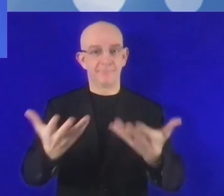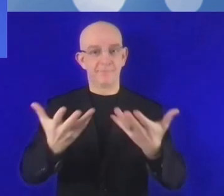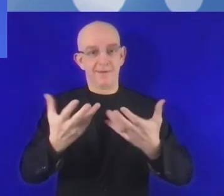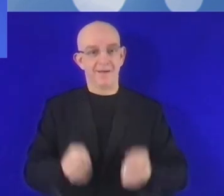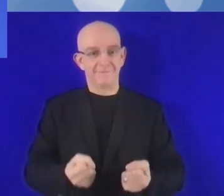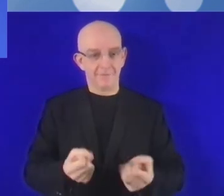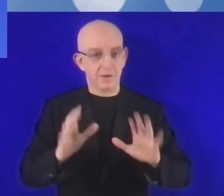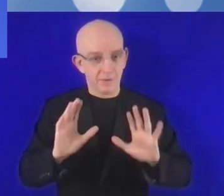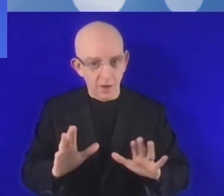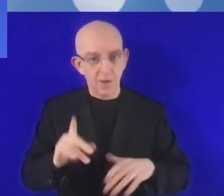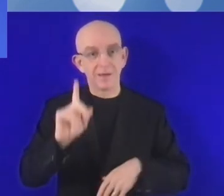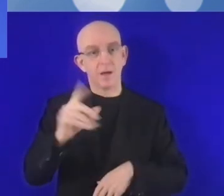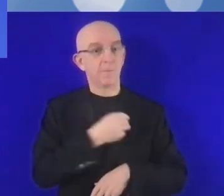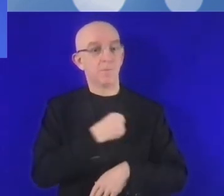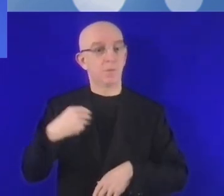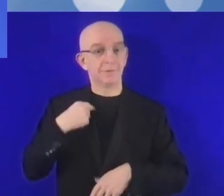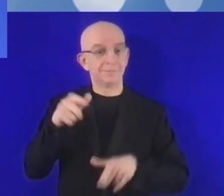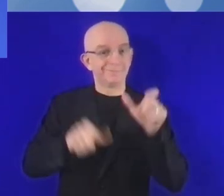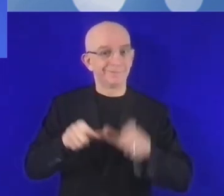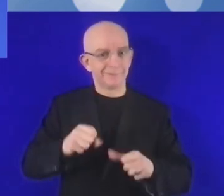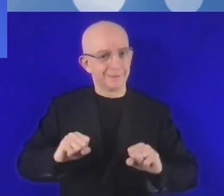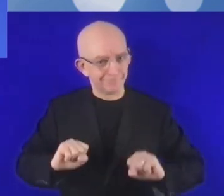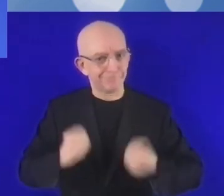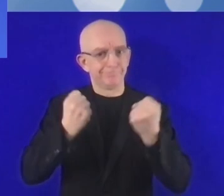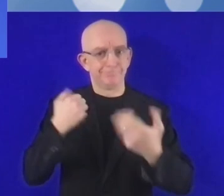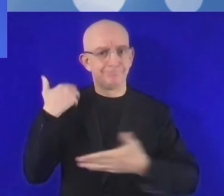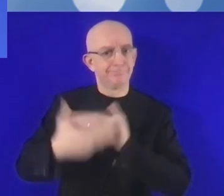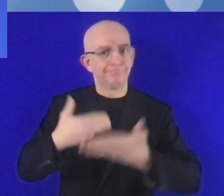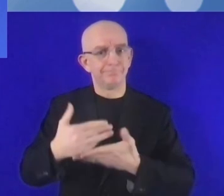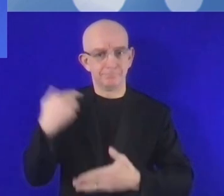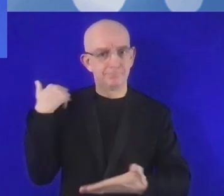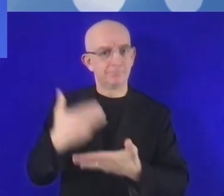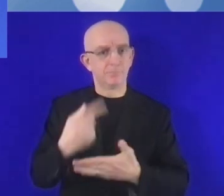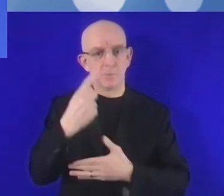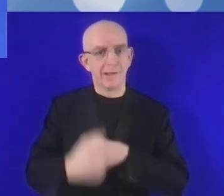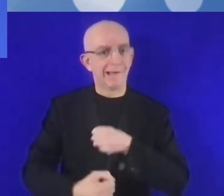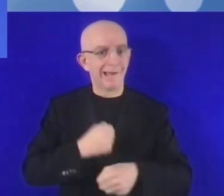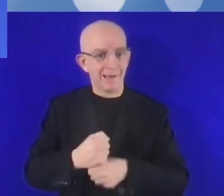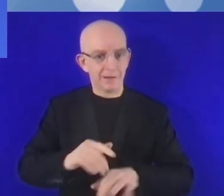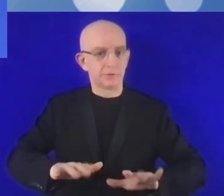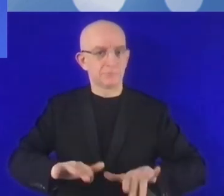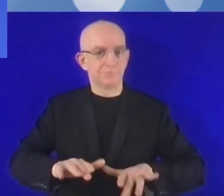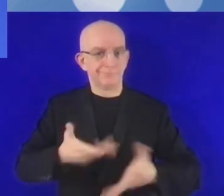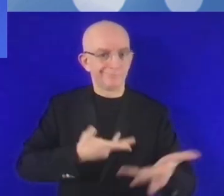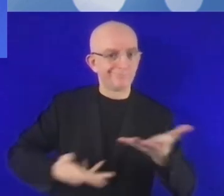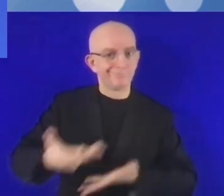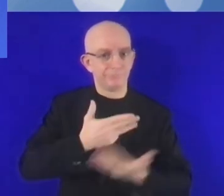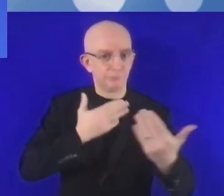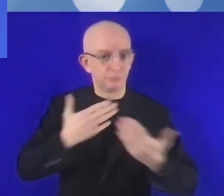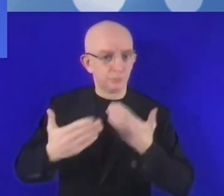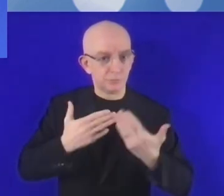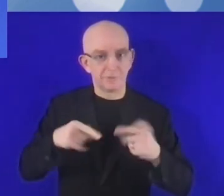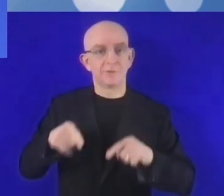that was duly observed. Let me summarize it in a few